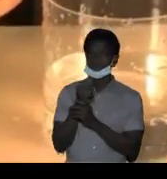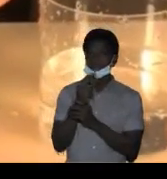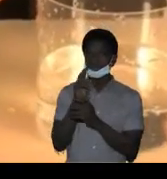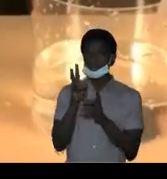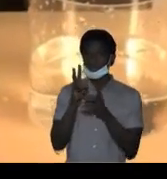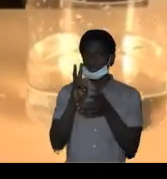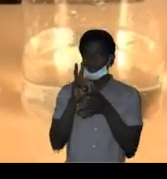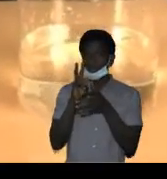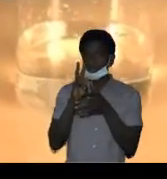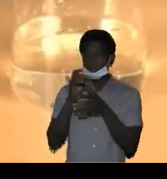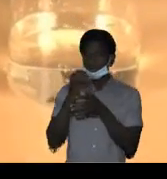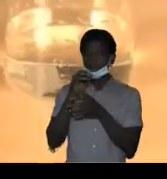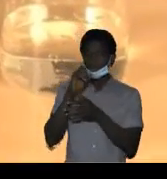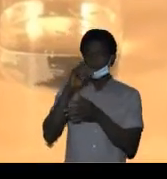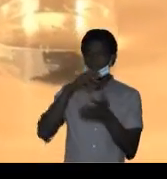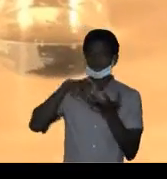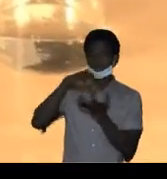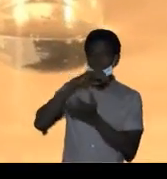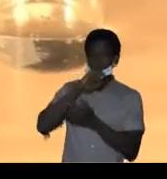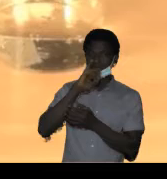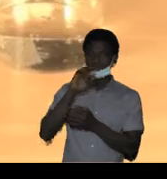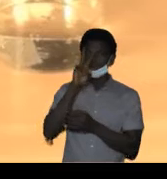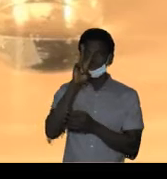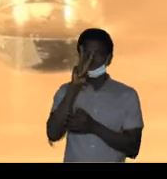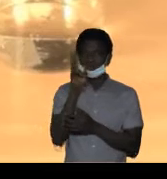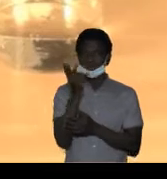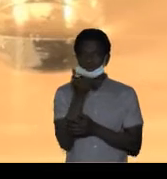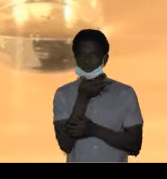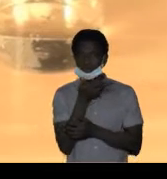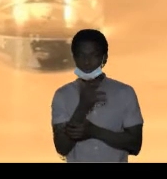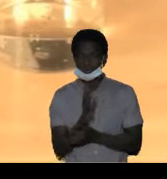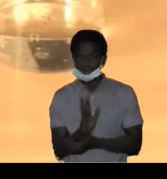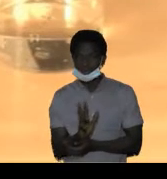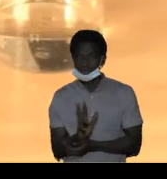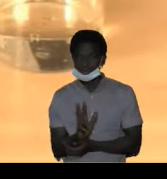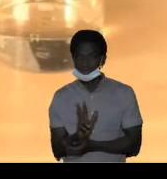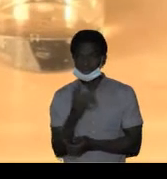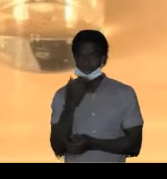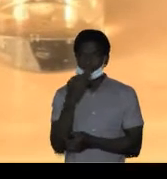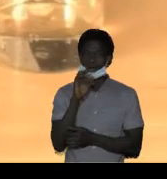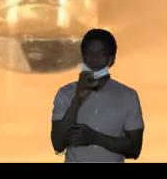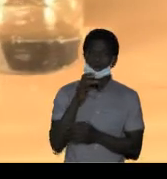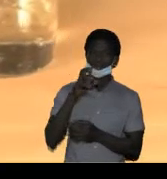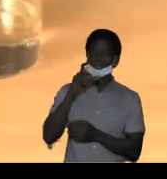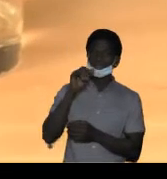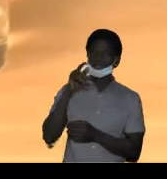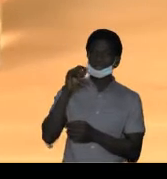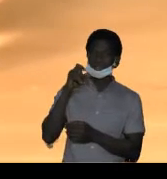That means the volume of the sphere is two-thirds of the volume of the cylinder.